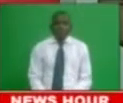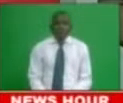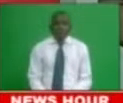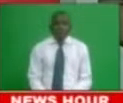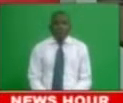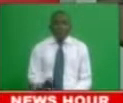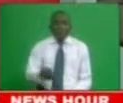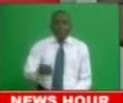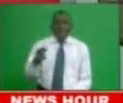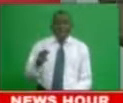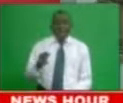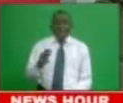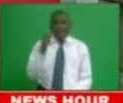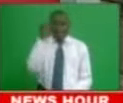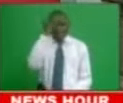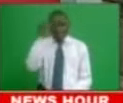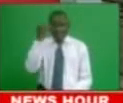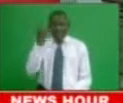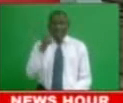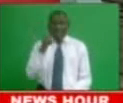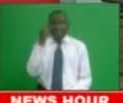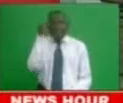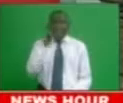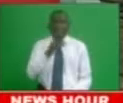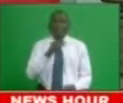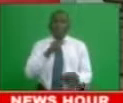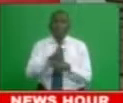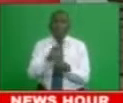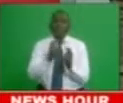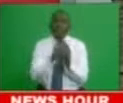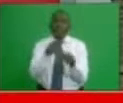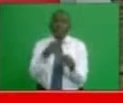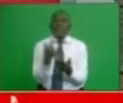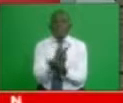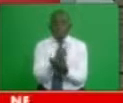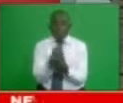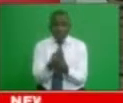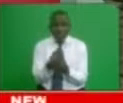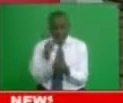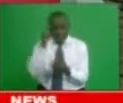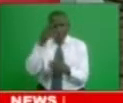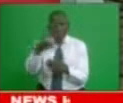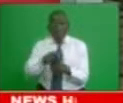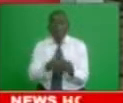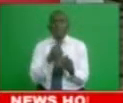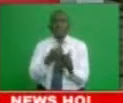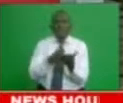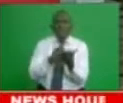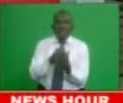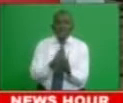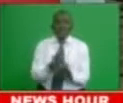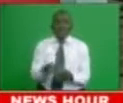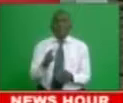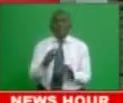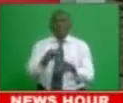A high-powered Italian business delegation is in the country at the instance of its government to begin talks on boosting